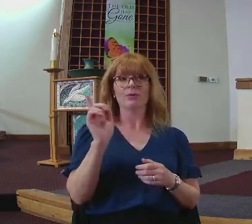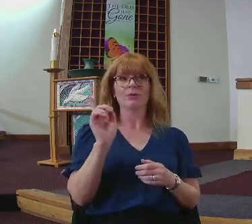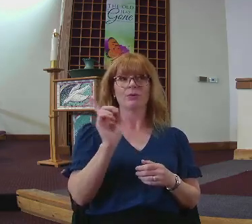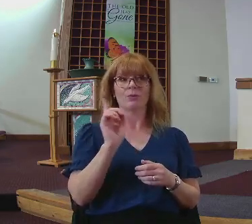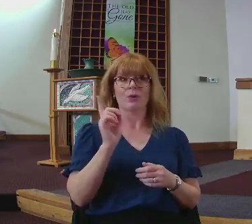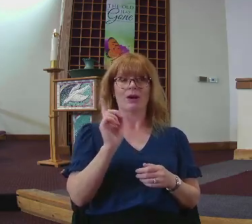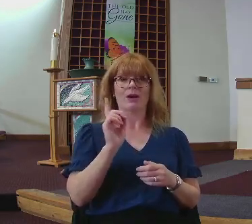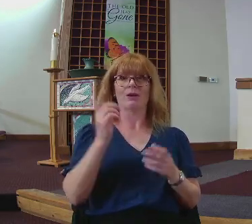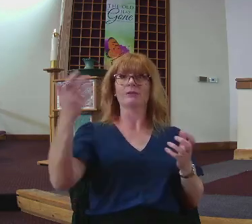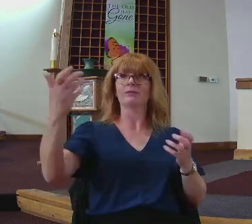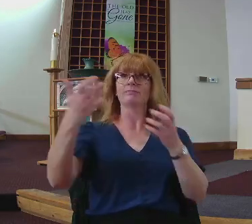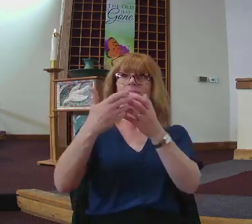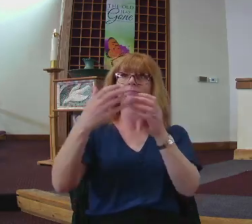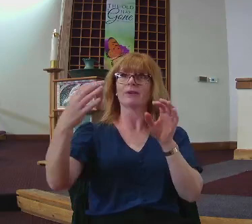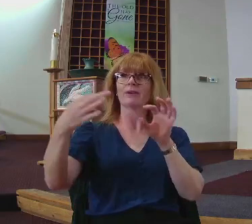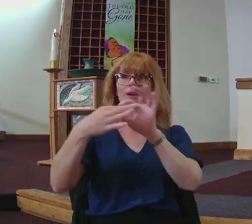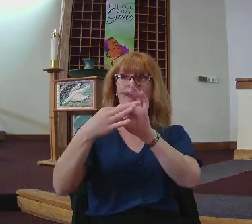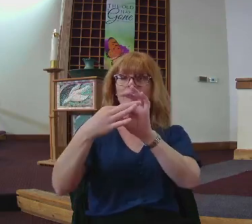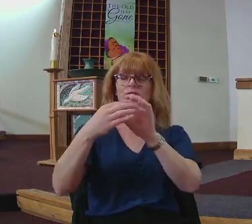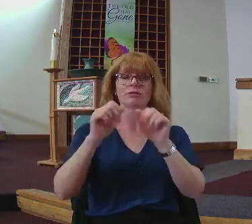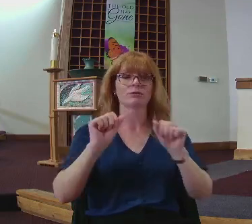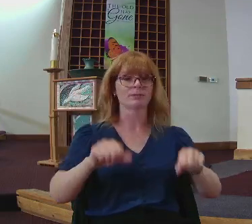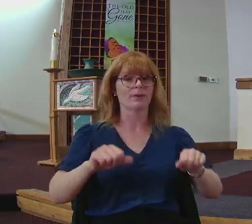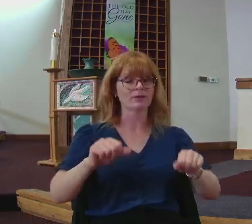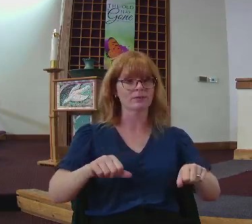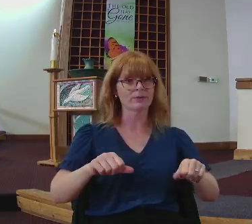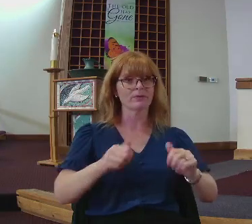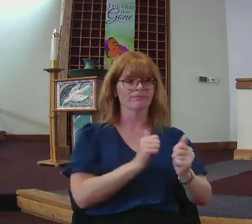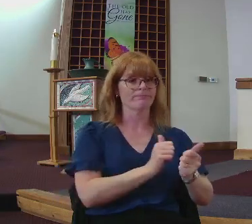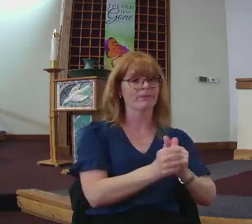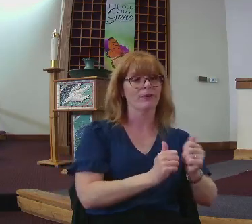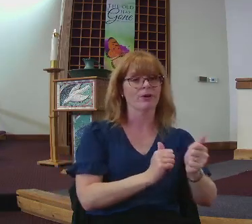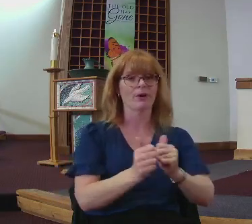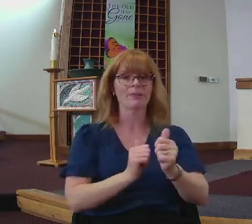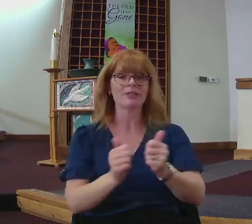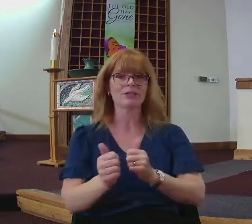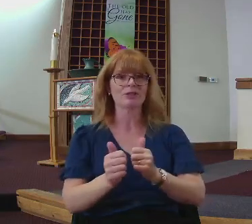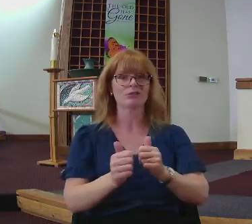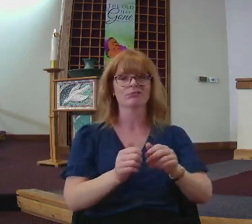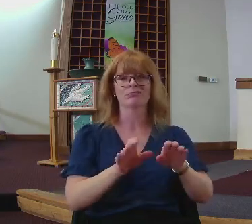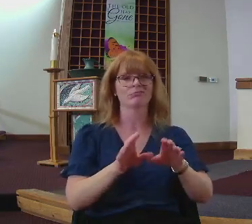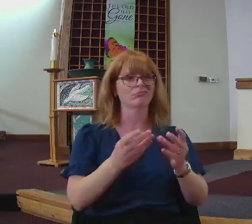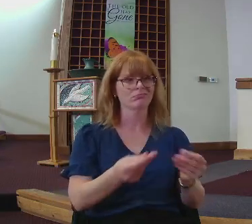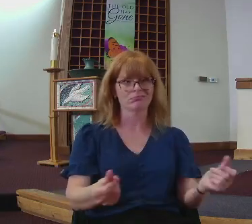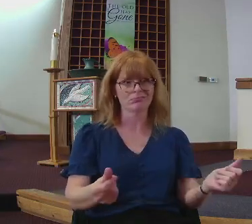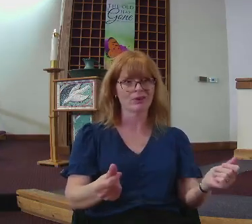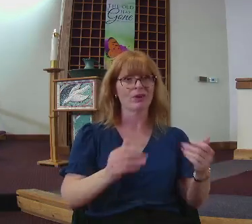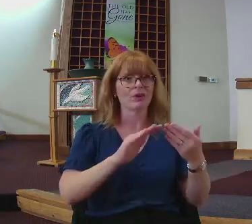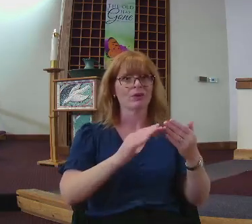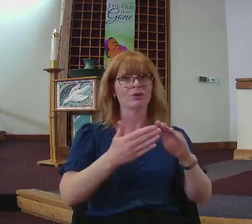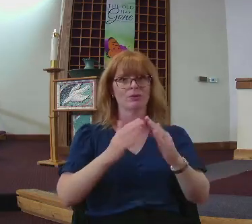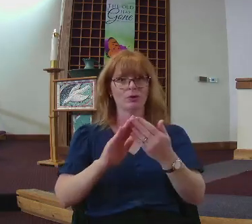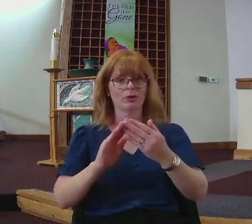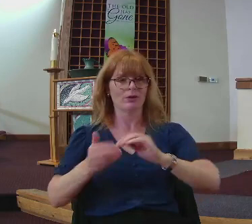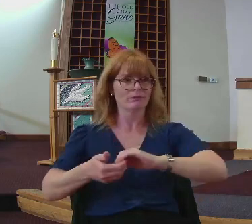is possible, where competition ends and community begins.